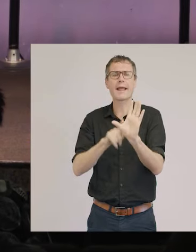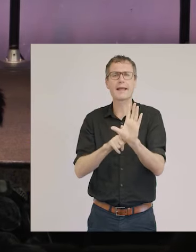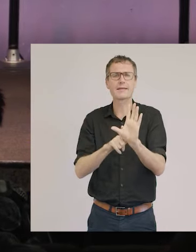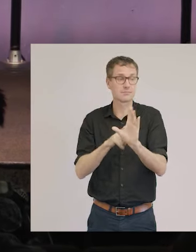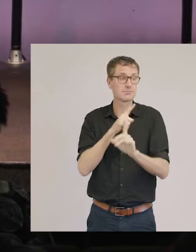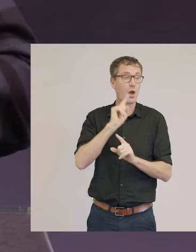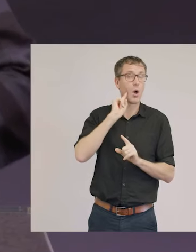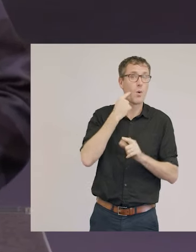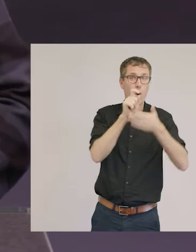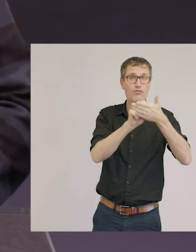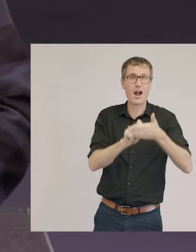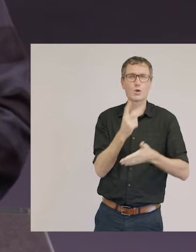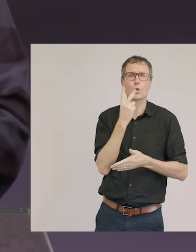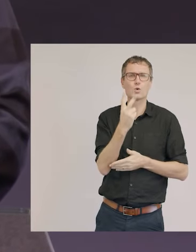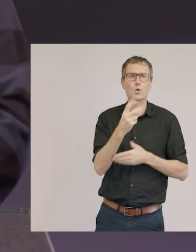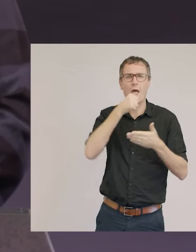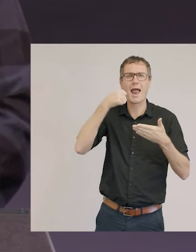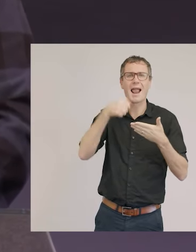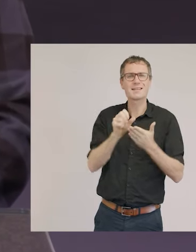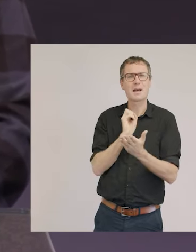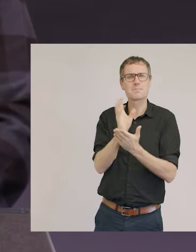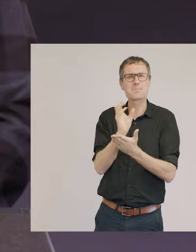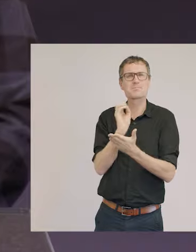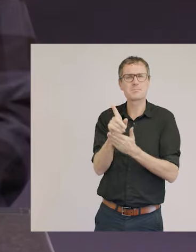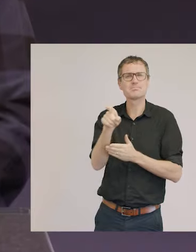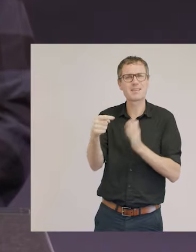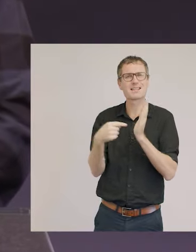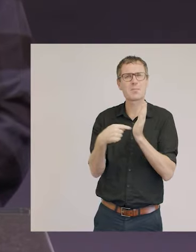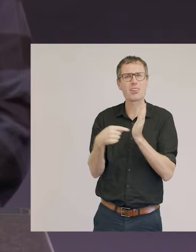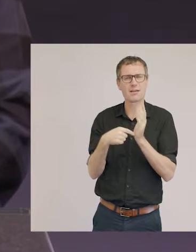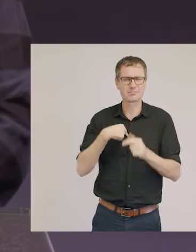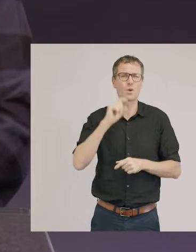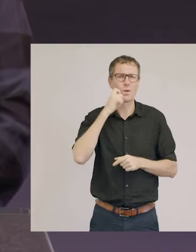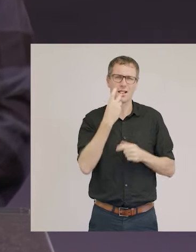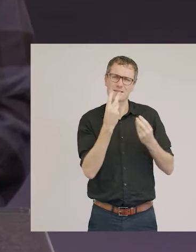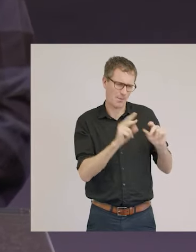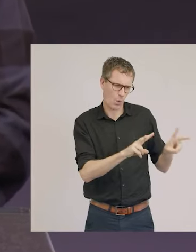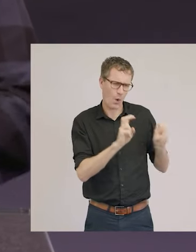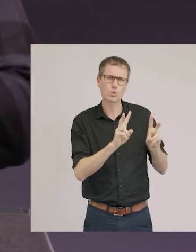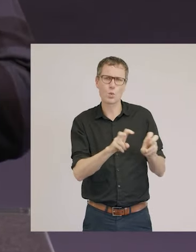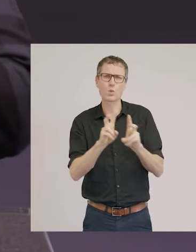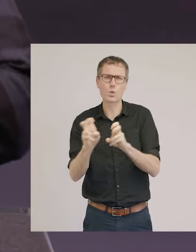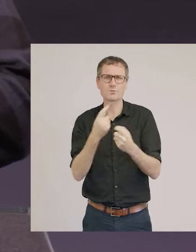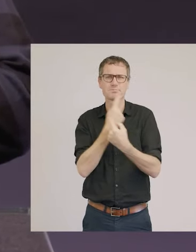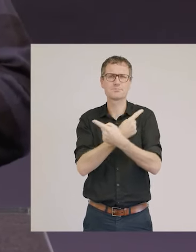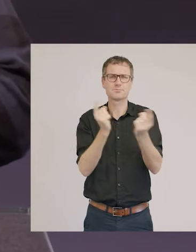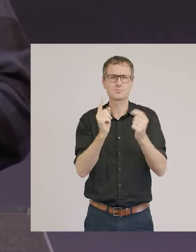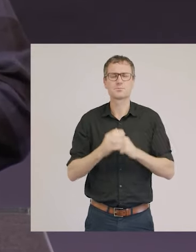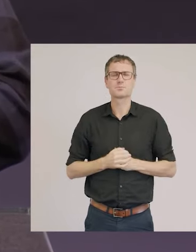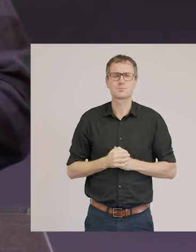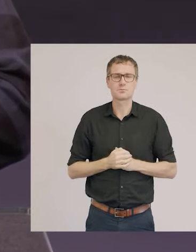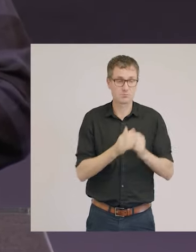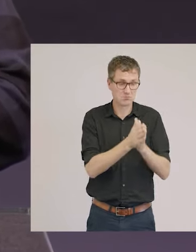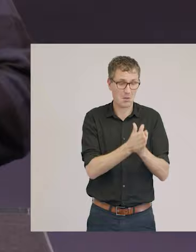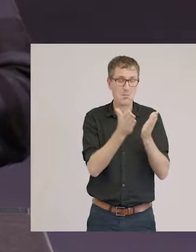he wrote to Timothy. We've got two of the letters, and I'm going to read a number of those things out today. You know, the Bible says a lot about the